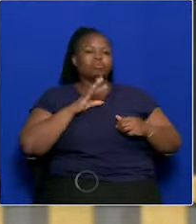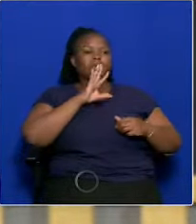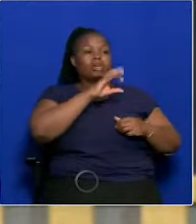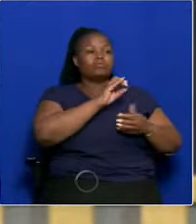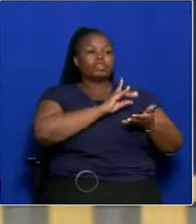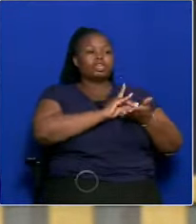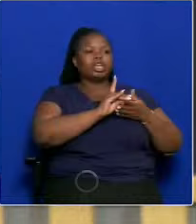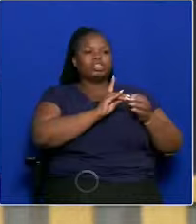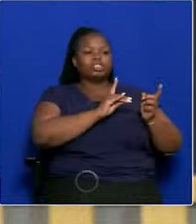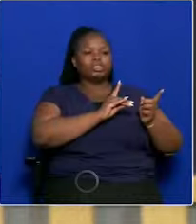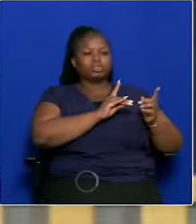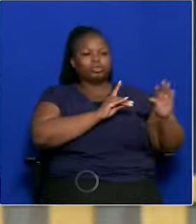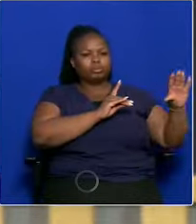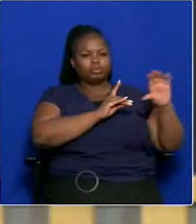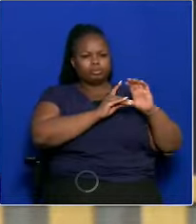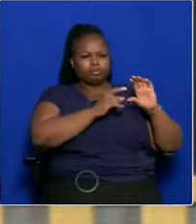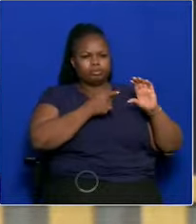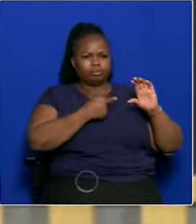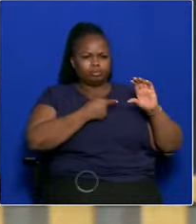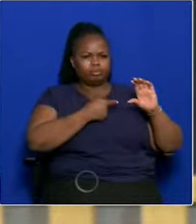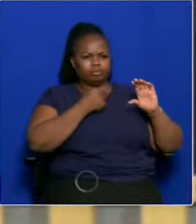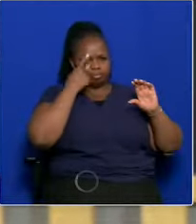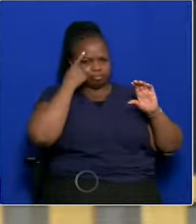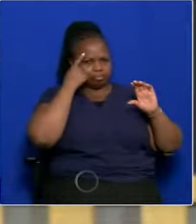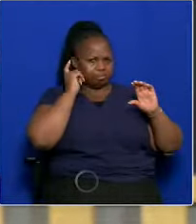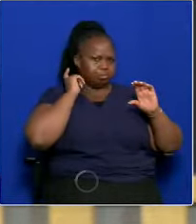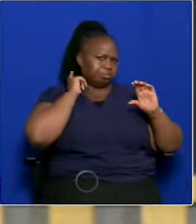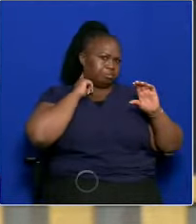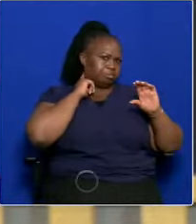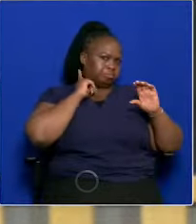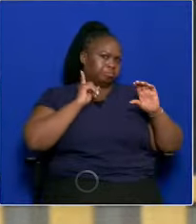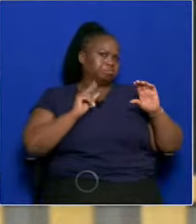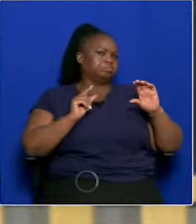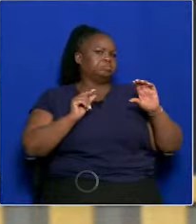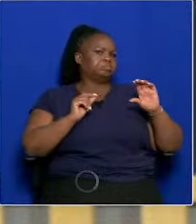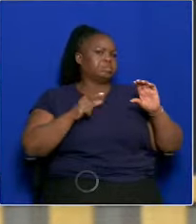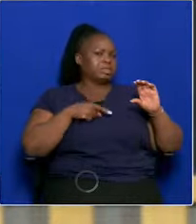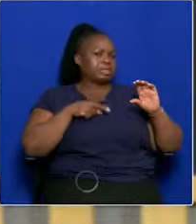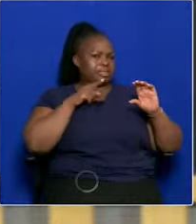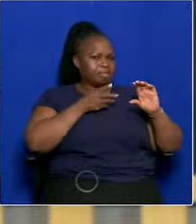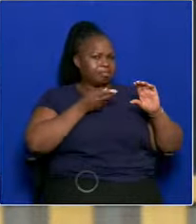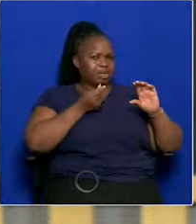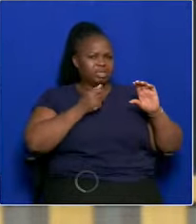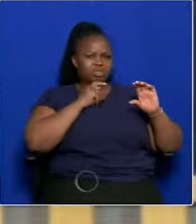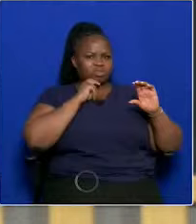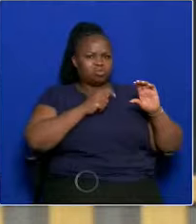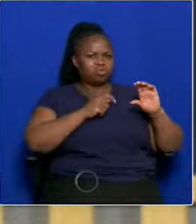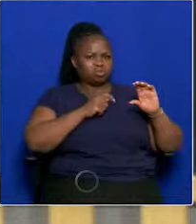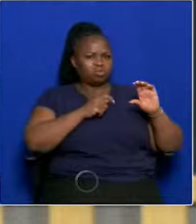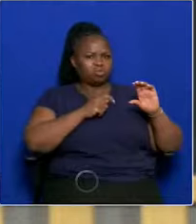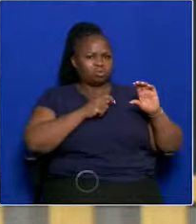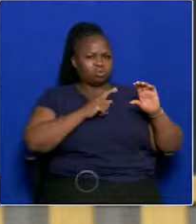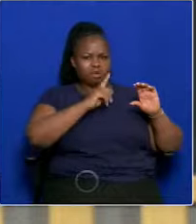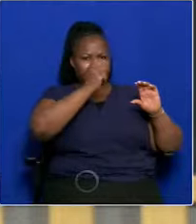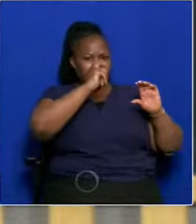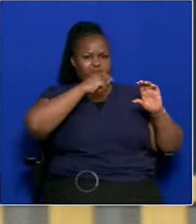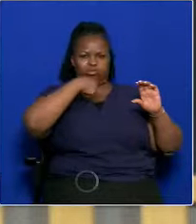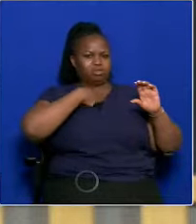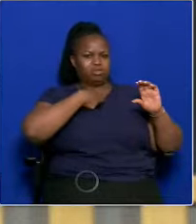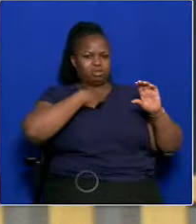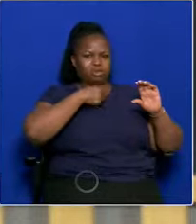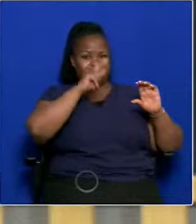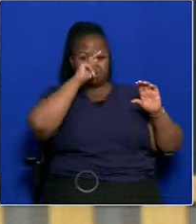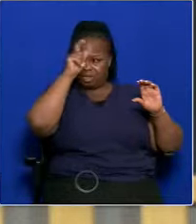is not notable for me that this money was in fact not paid to you. It was paid directly